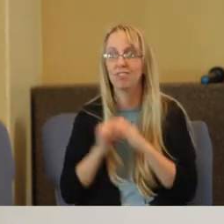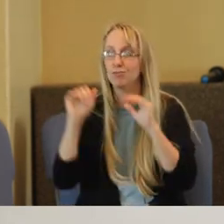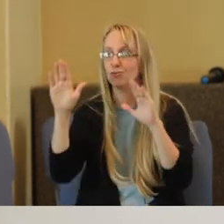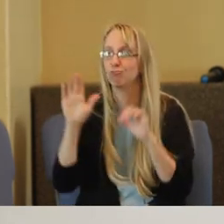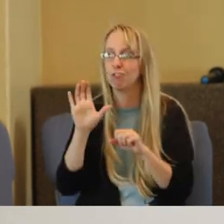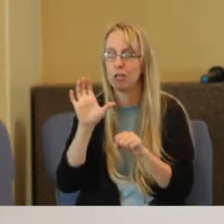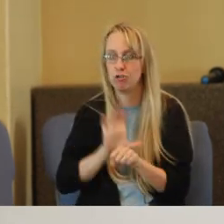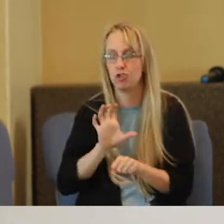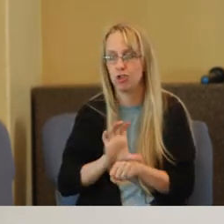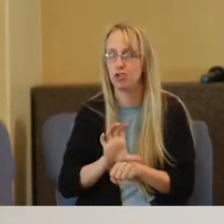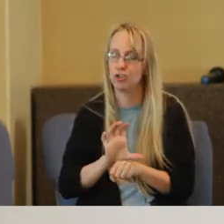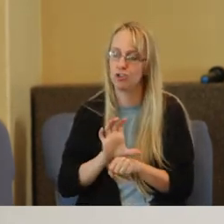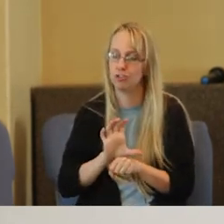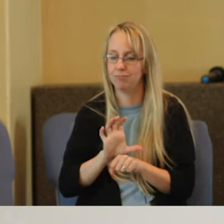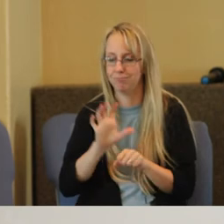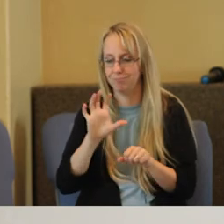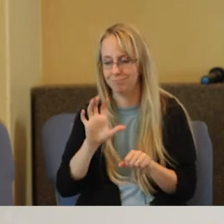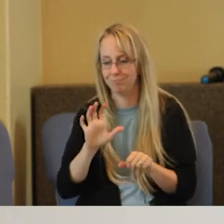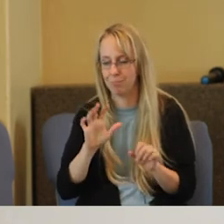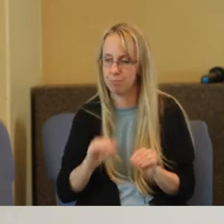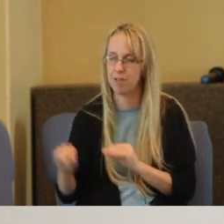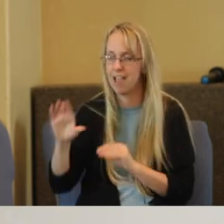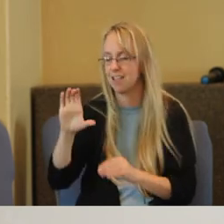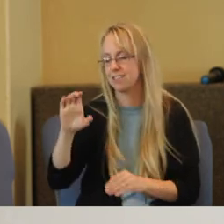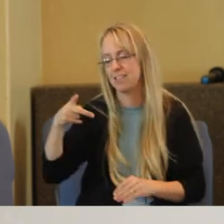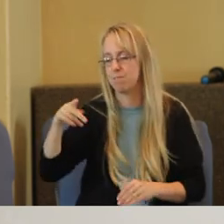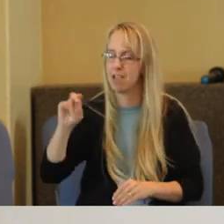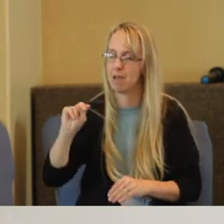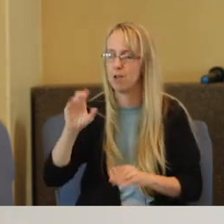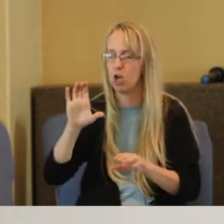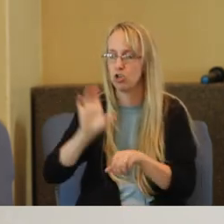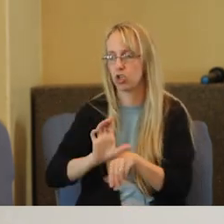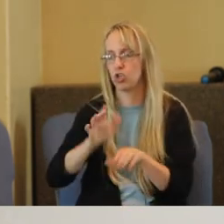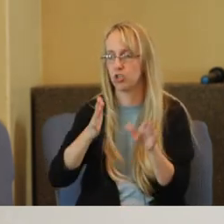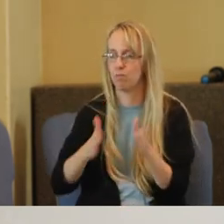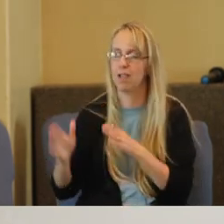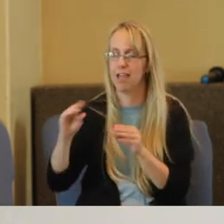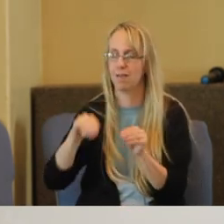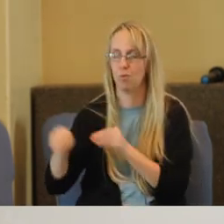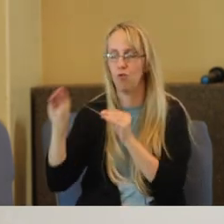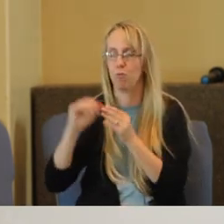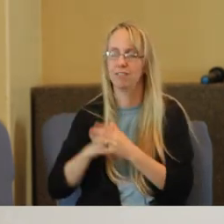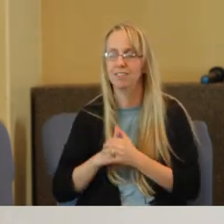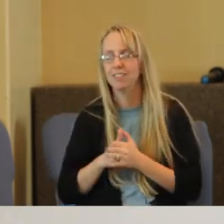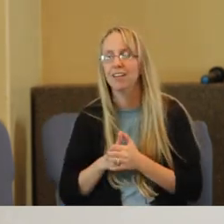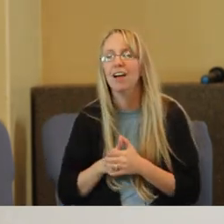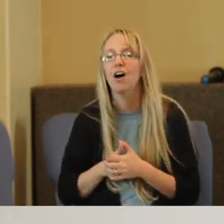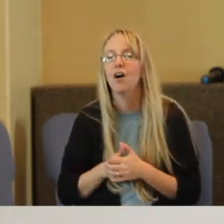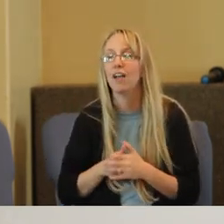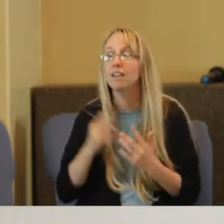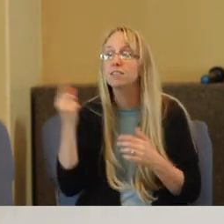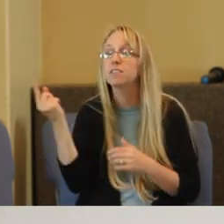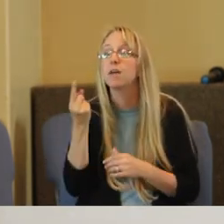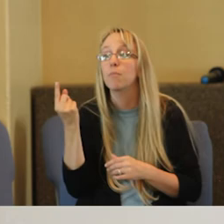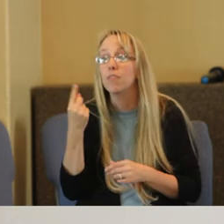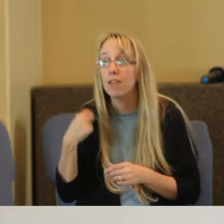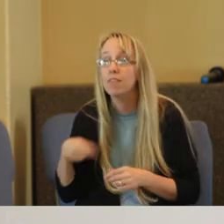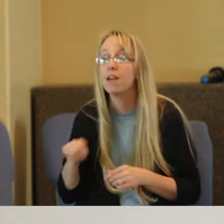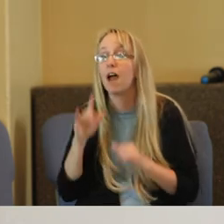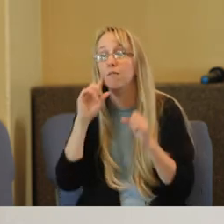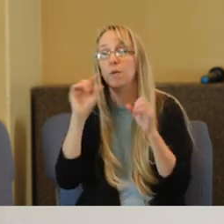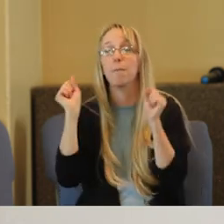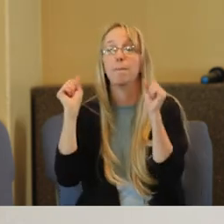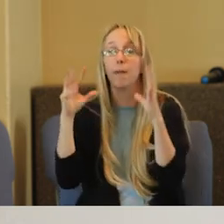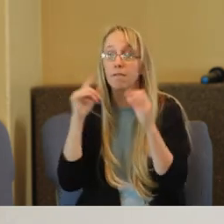movements, planning movements, we call them CPMs, church planning movements, and the great church planning movements, something that I have been amazed that